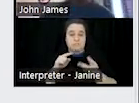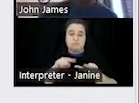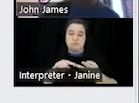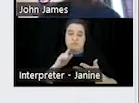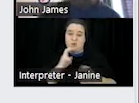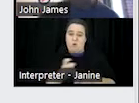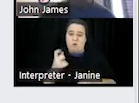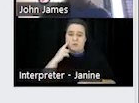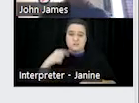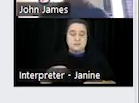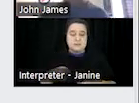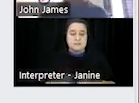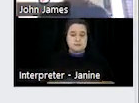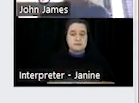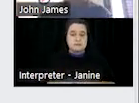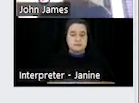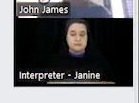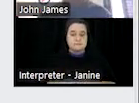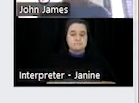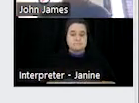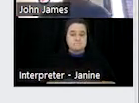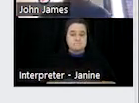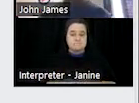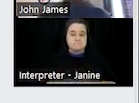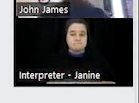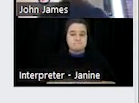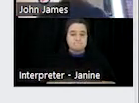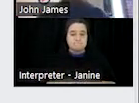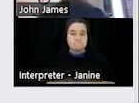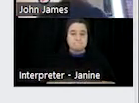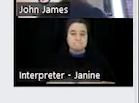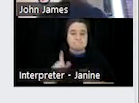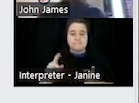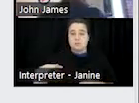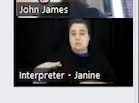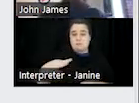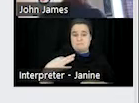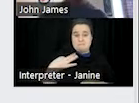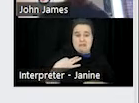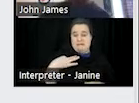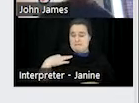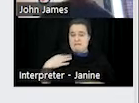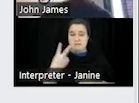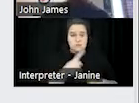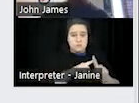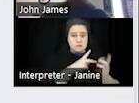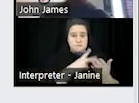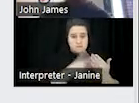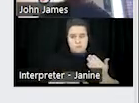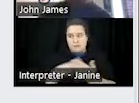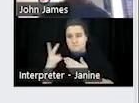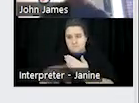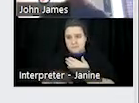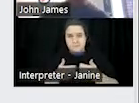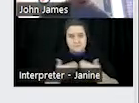thing because I had to apply for two different programs, and then Next Steps accepted me